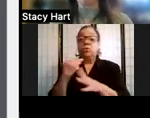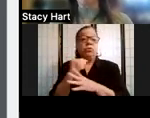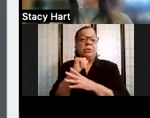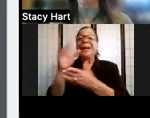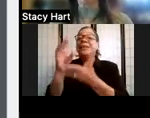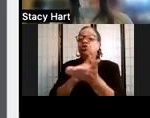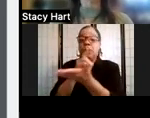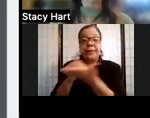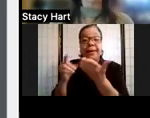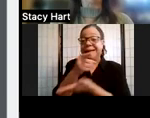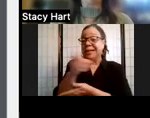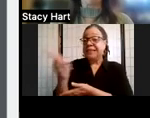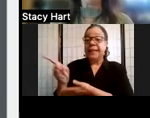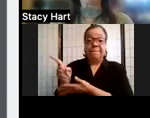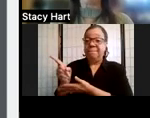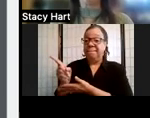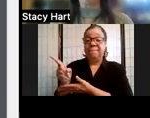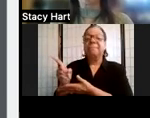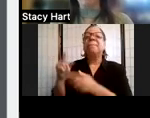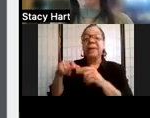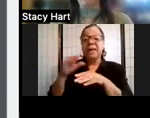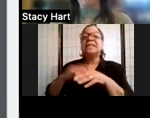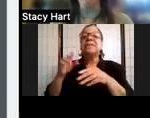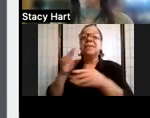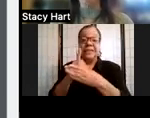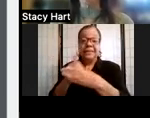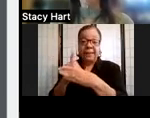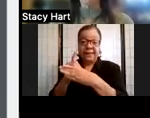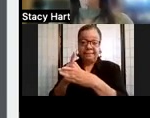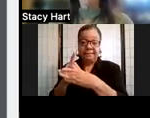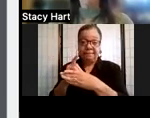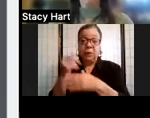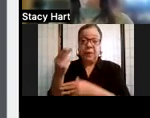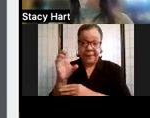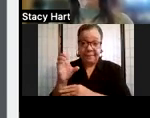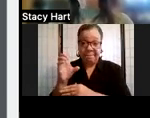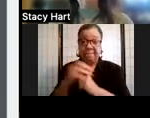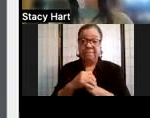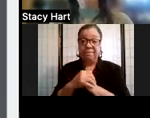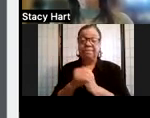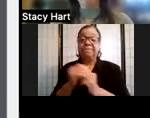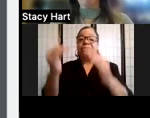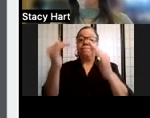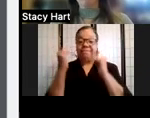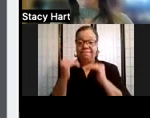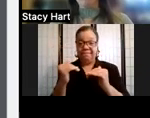to discrimination on the basis of handicap. Next slide.